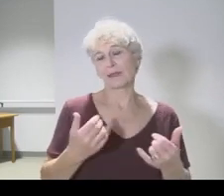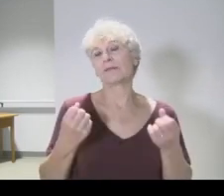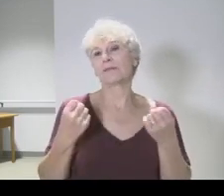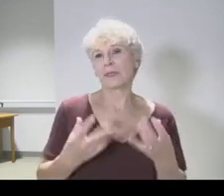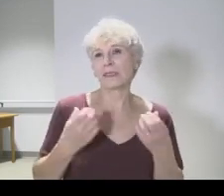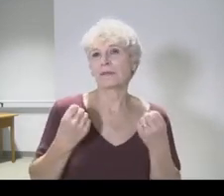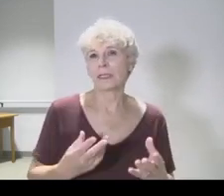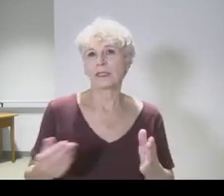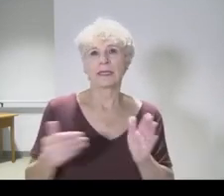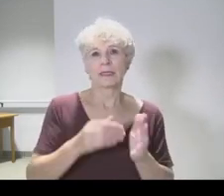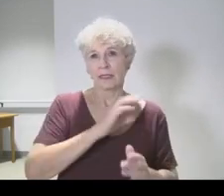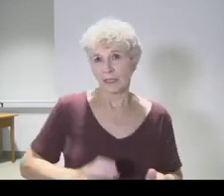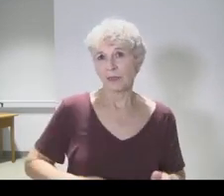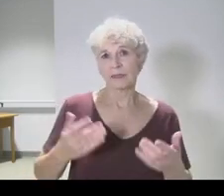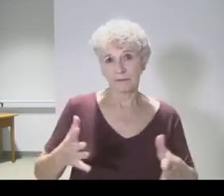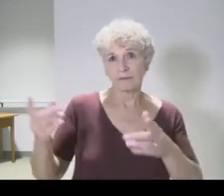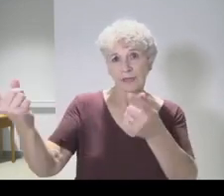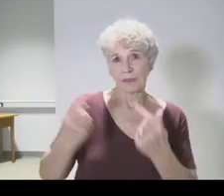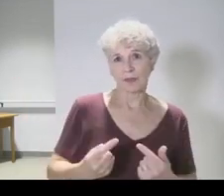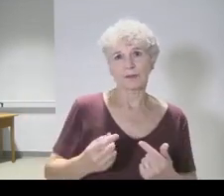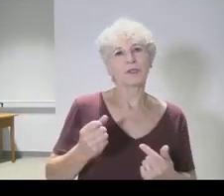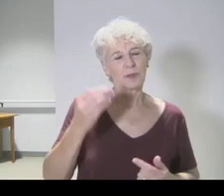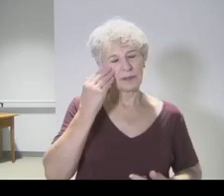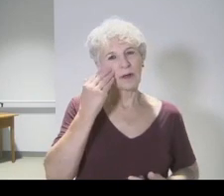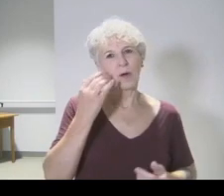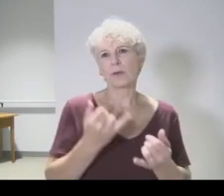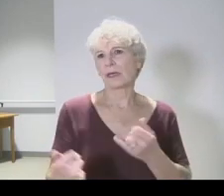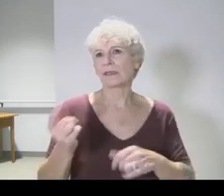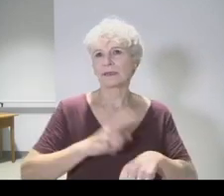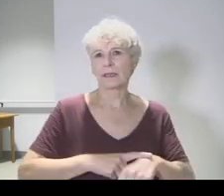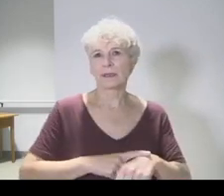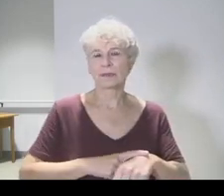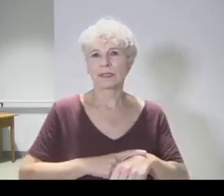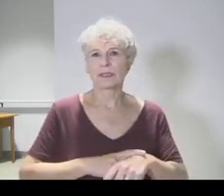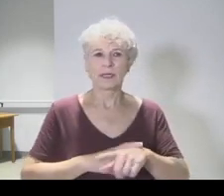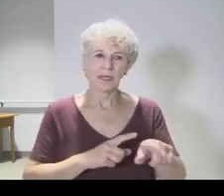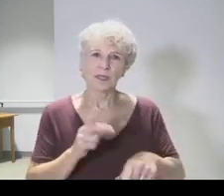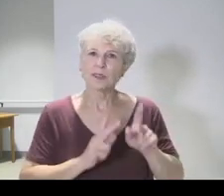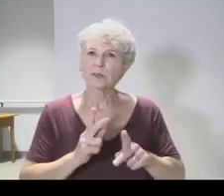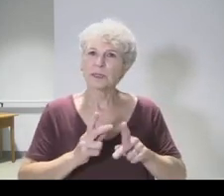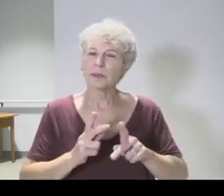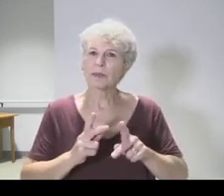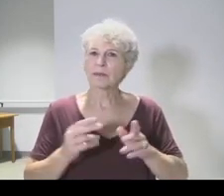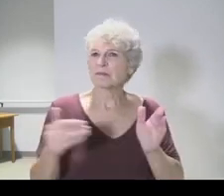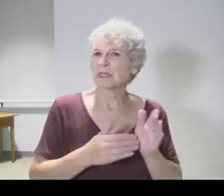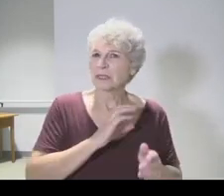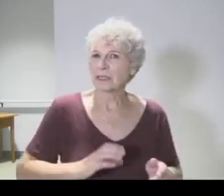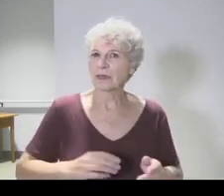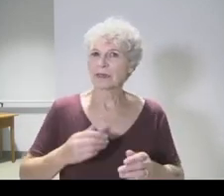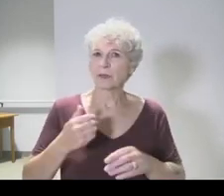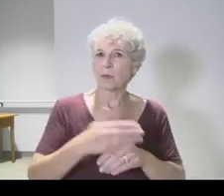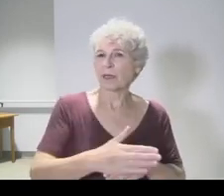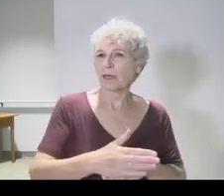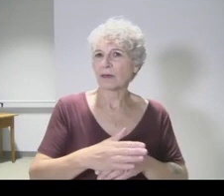come. Therefore, we know that it is the last hour. They went out from us, but they were not of us. For if they had